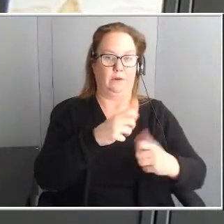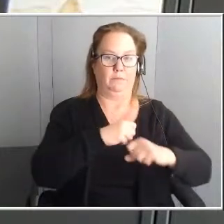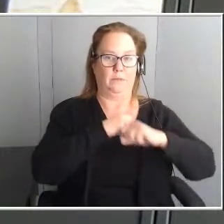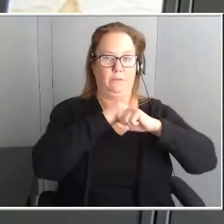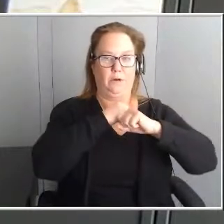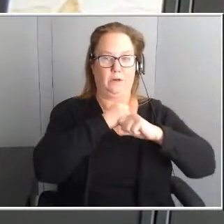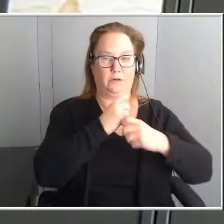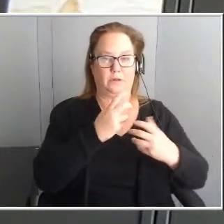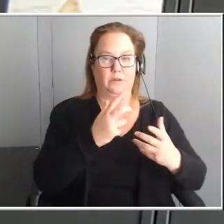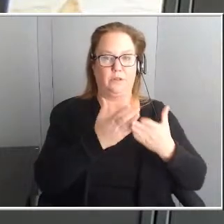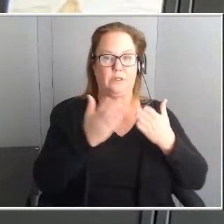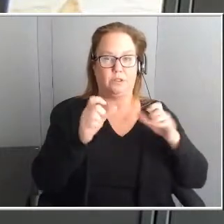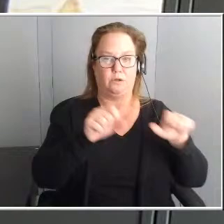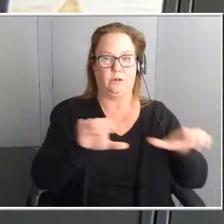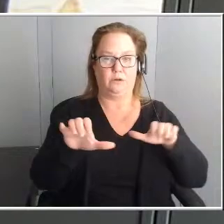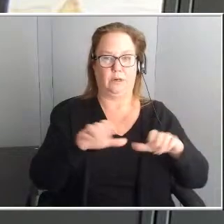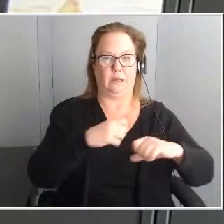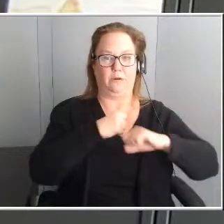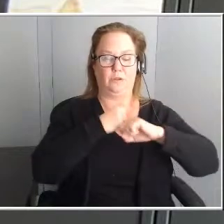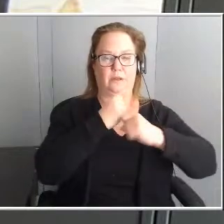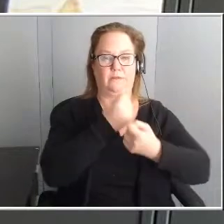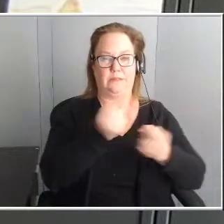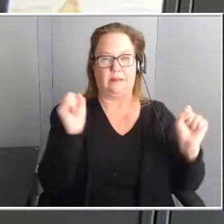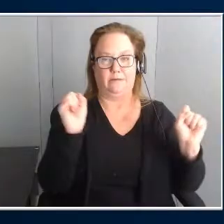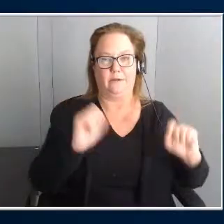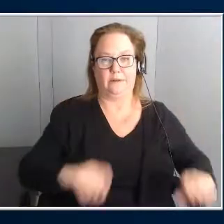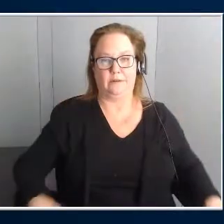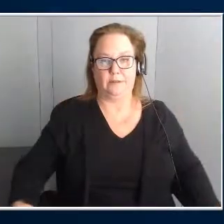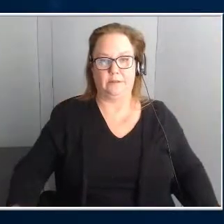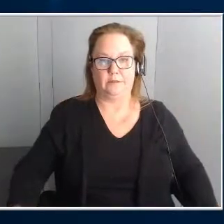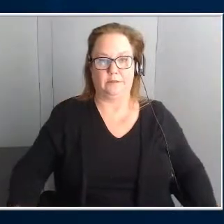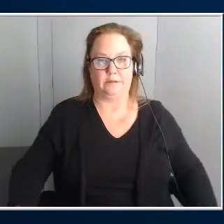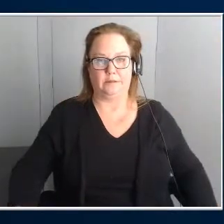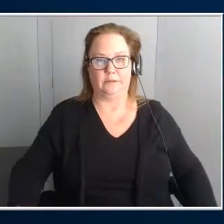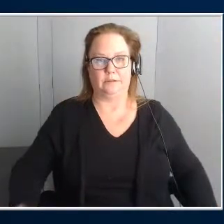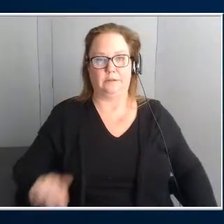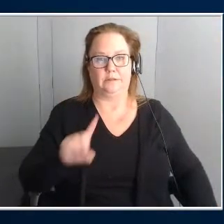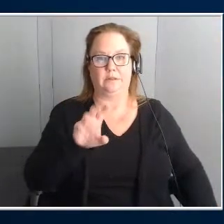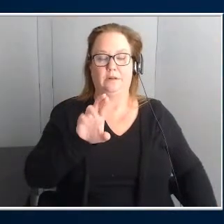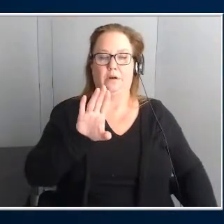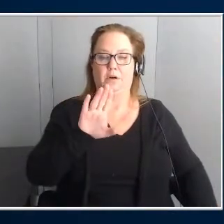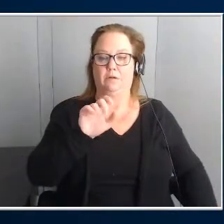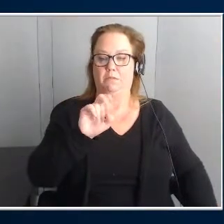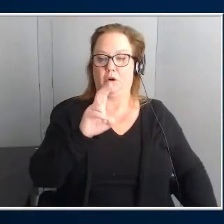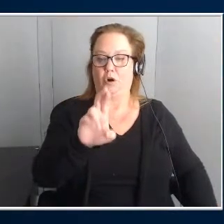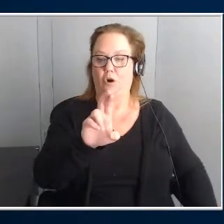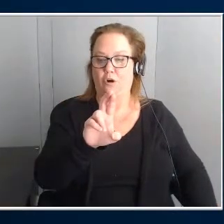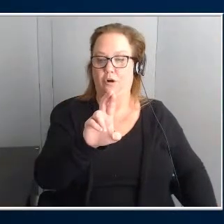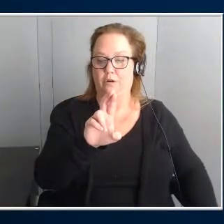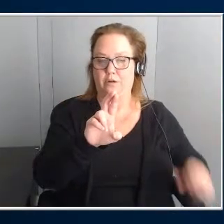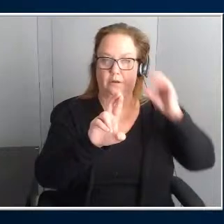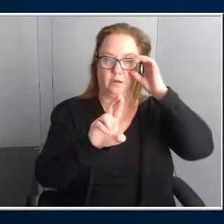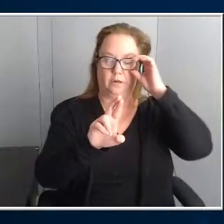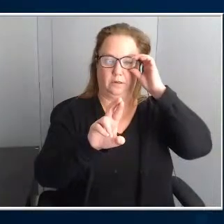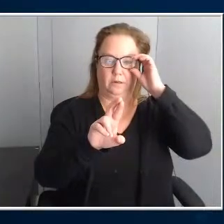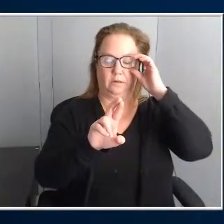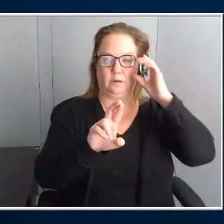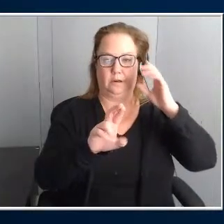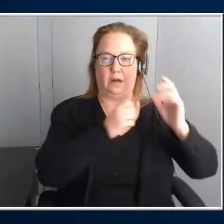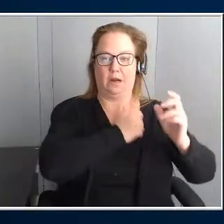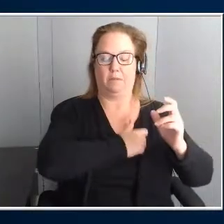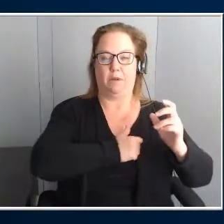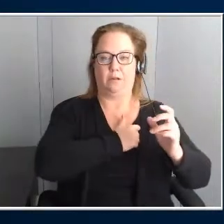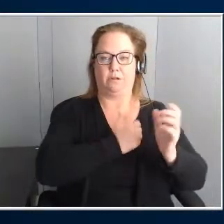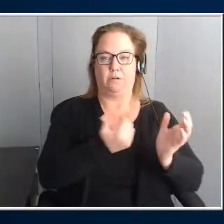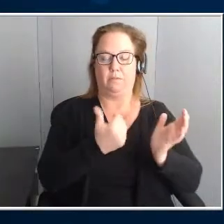precautions. There are things you can do to keep yourself safe. Dr. Barr? Well, so let me just say I'll apologize if I'm repeating.